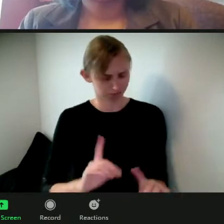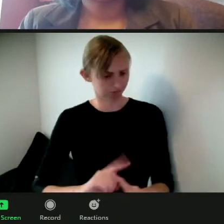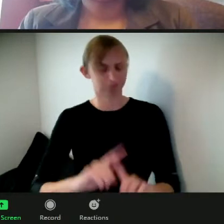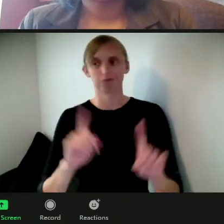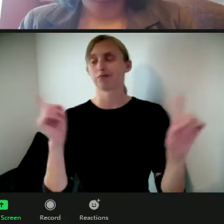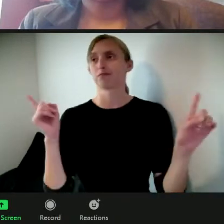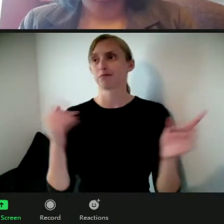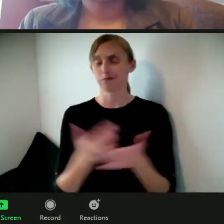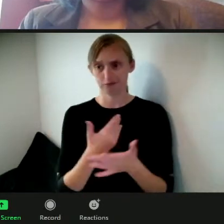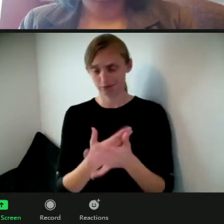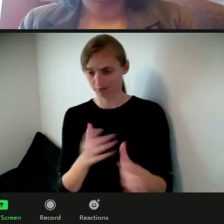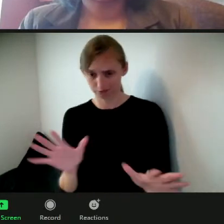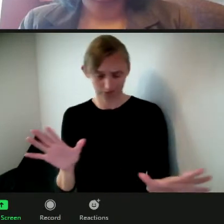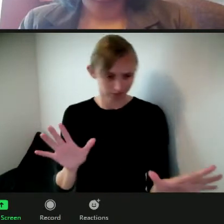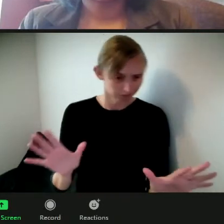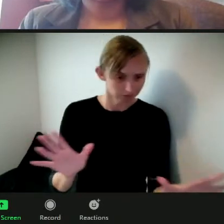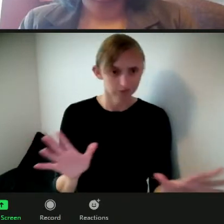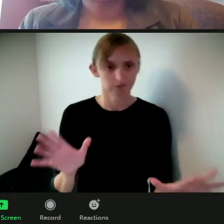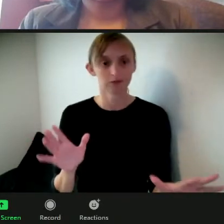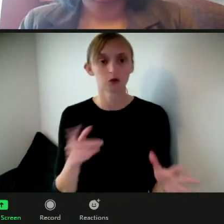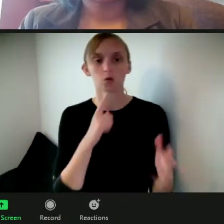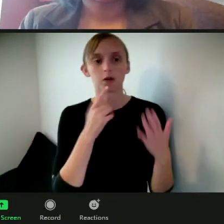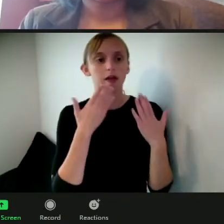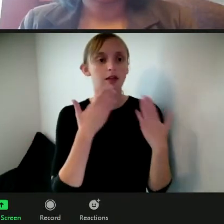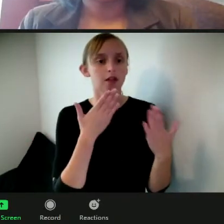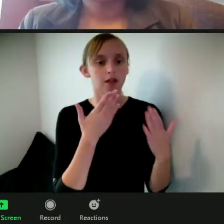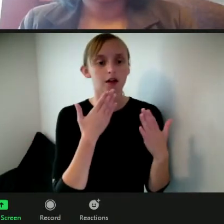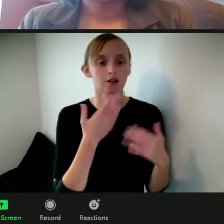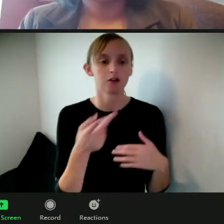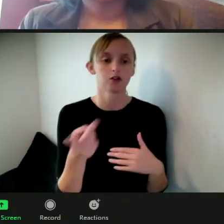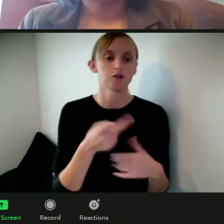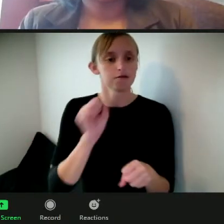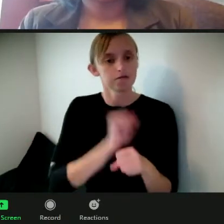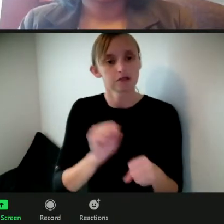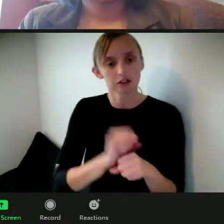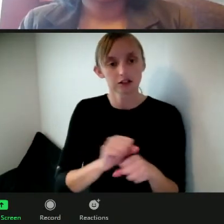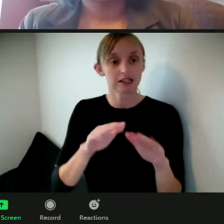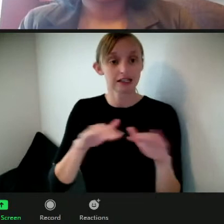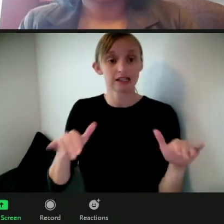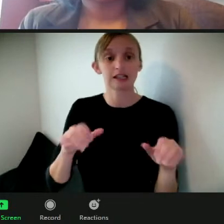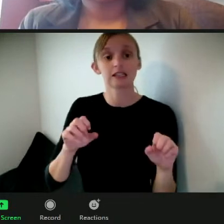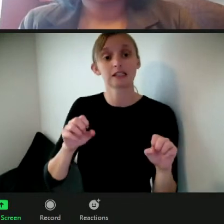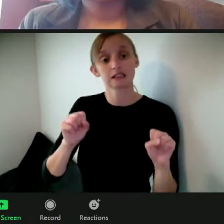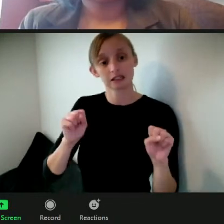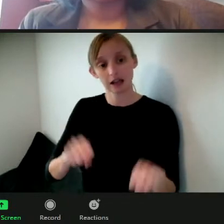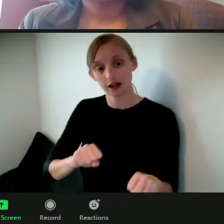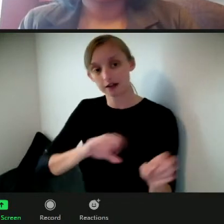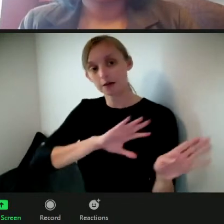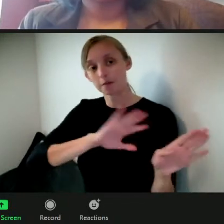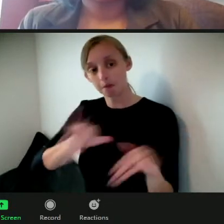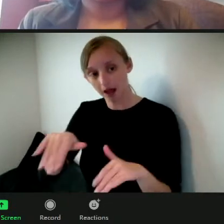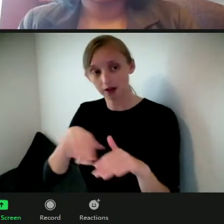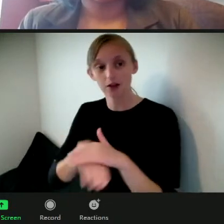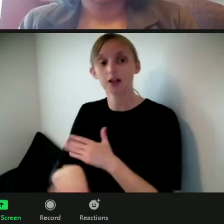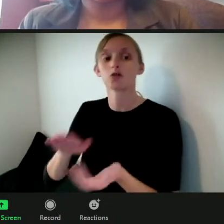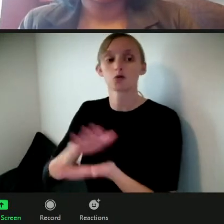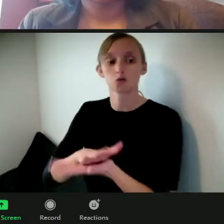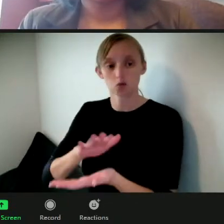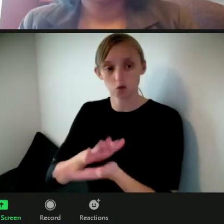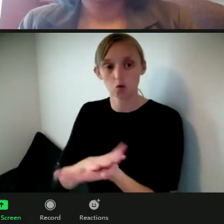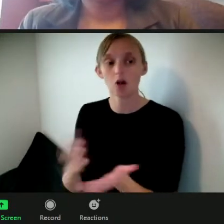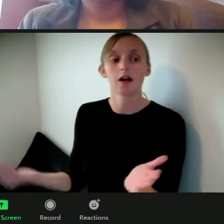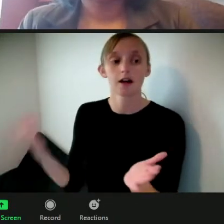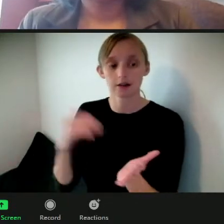we are really grateful that you all were able to get kids back in school. I am grateful that you were able to get kids back in